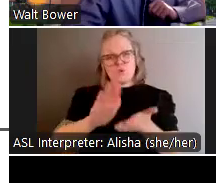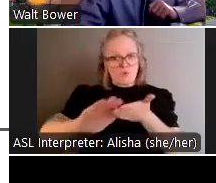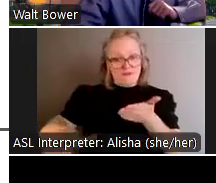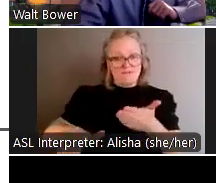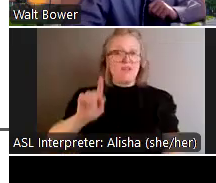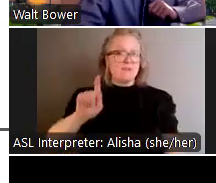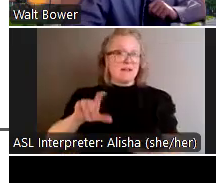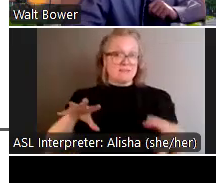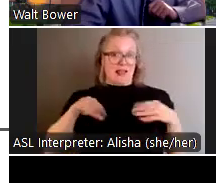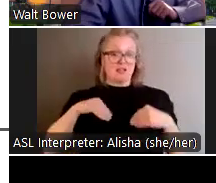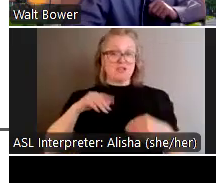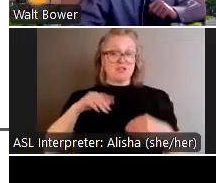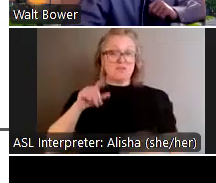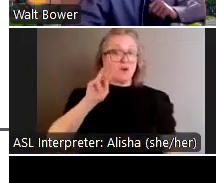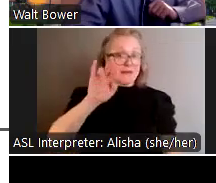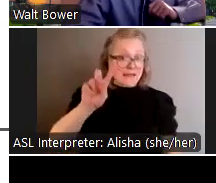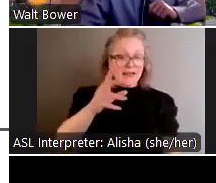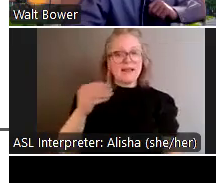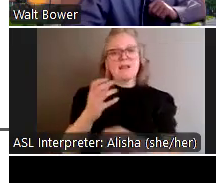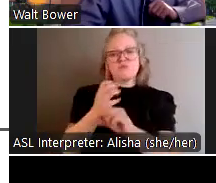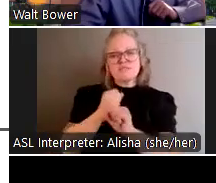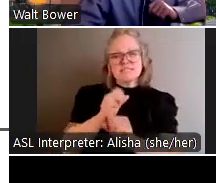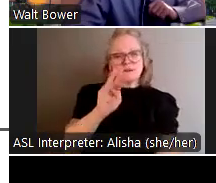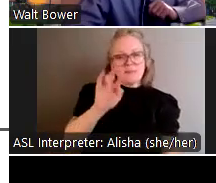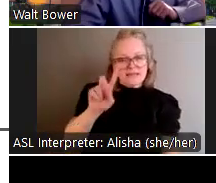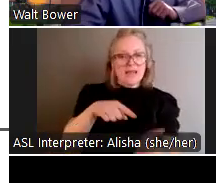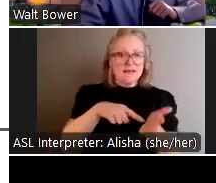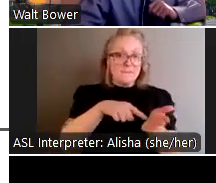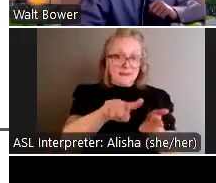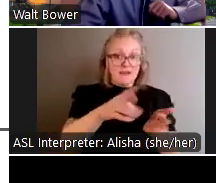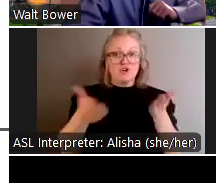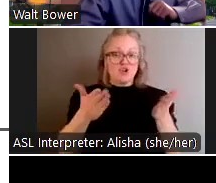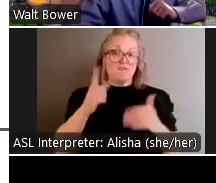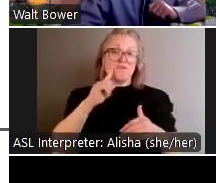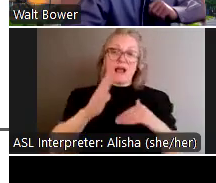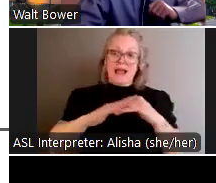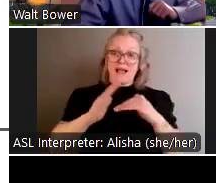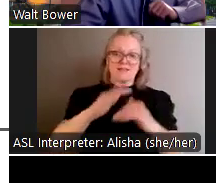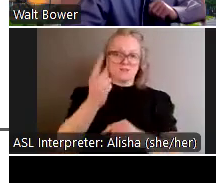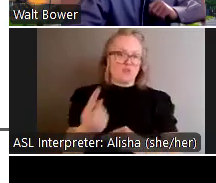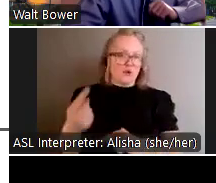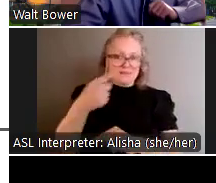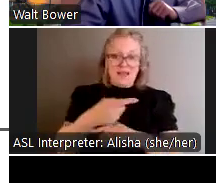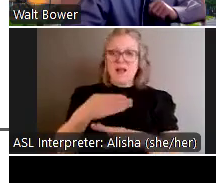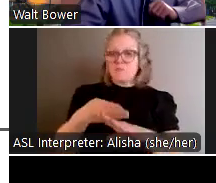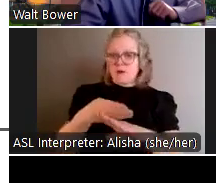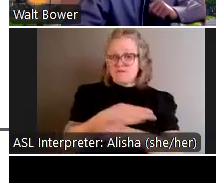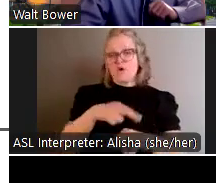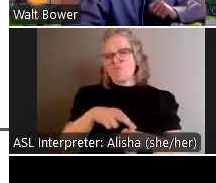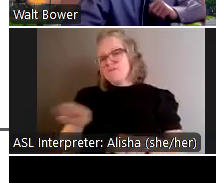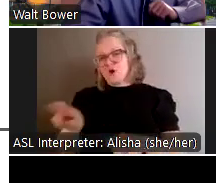eligible for Medicaid and receiving a Medicaid paid service for at least 1 day before referral to